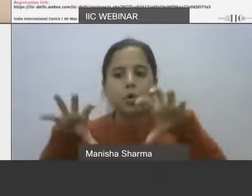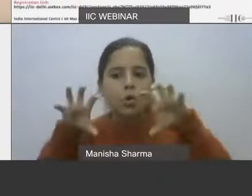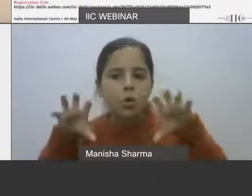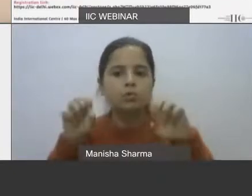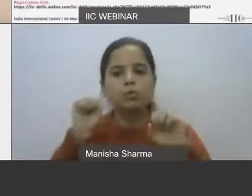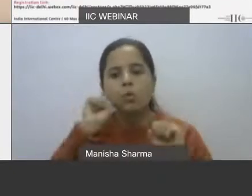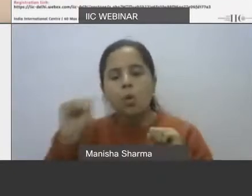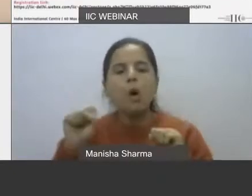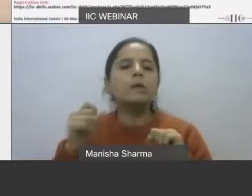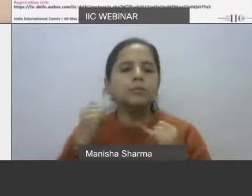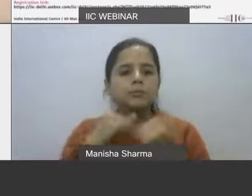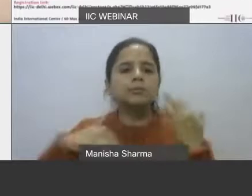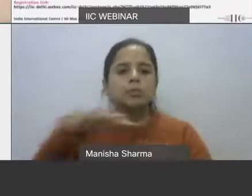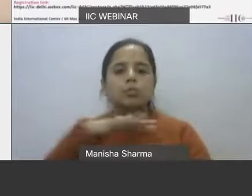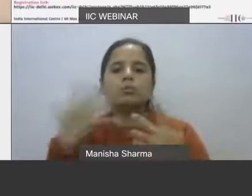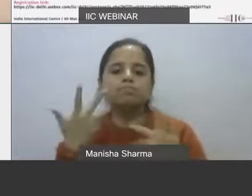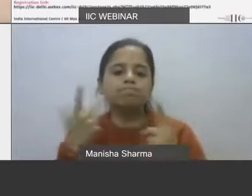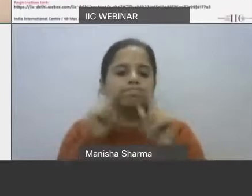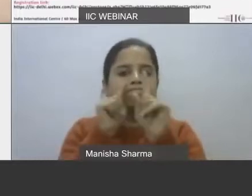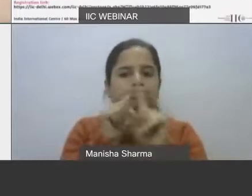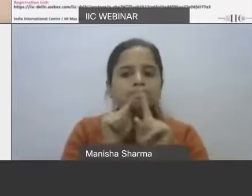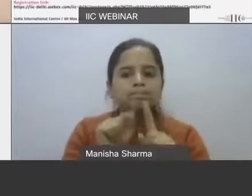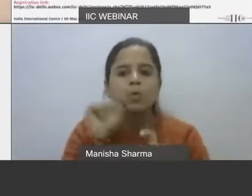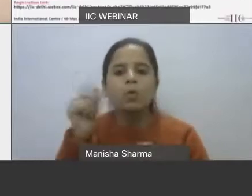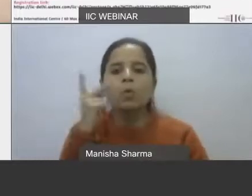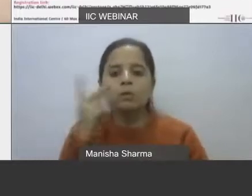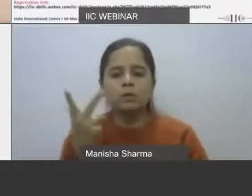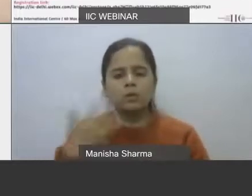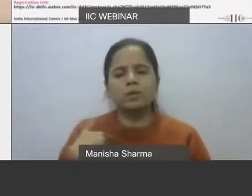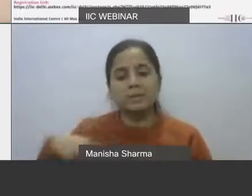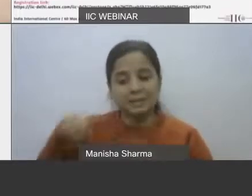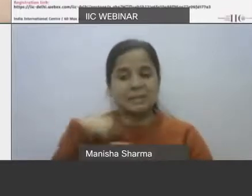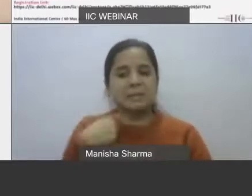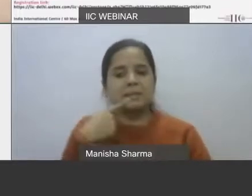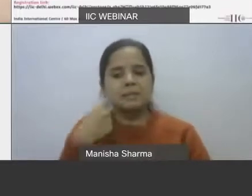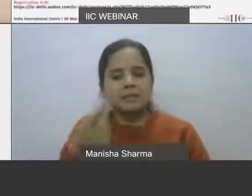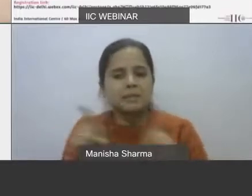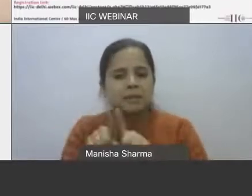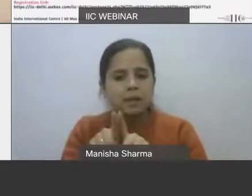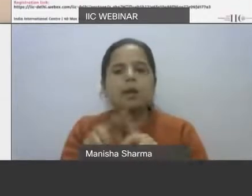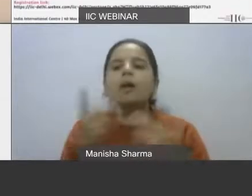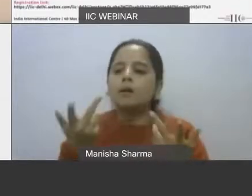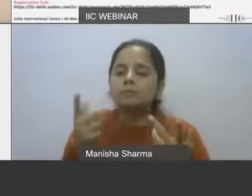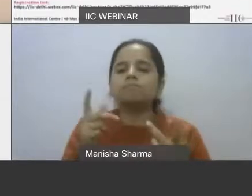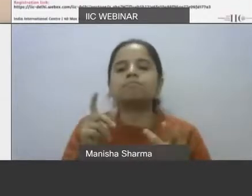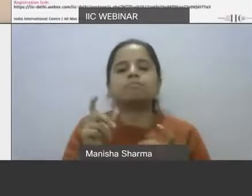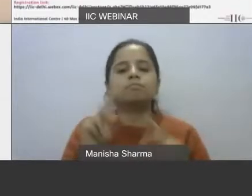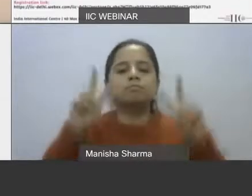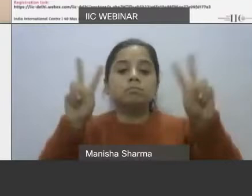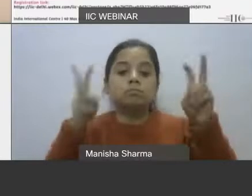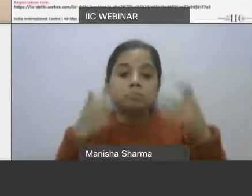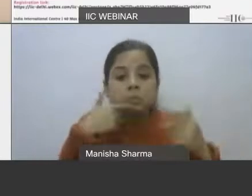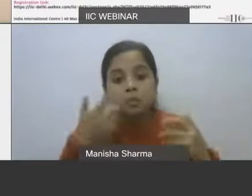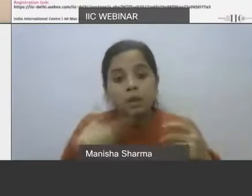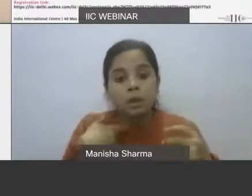social implications of what we'll see will unravel if we give up that battle of constitutional